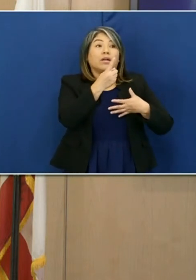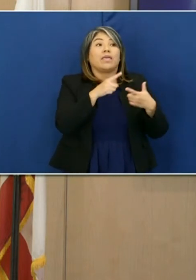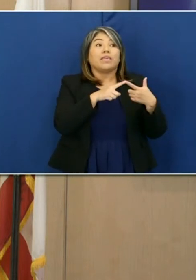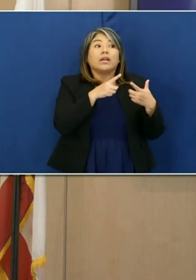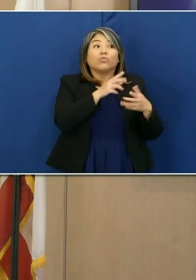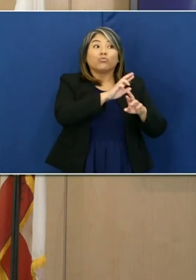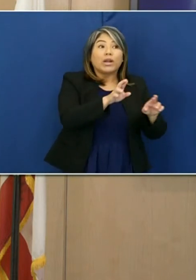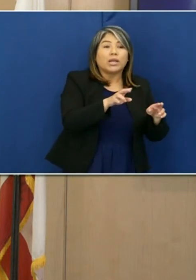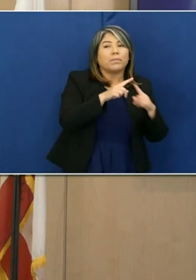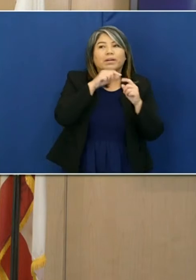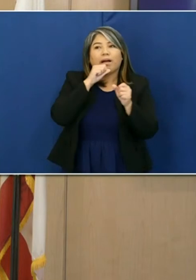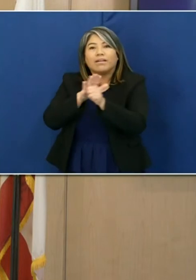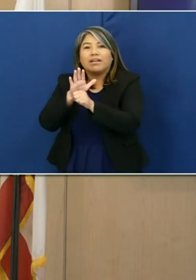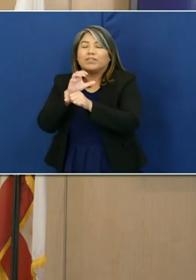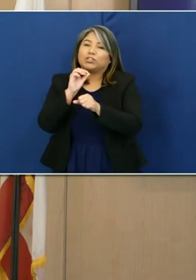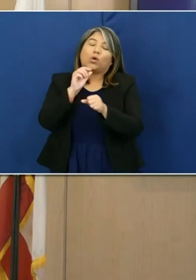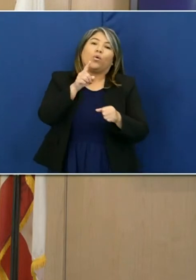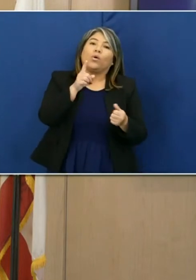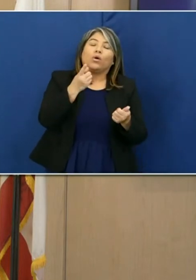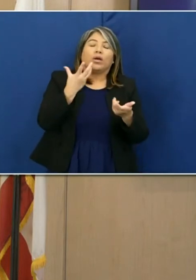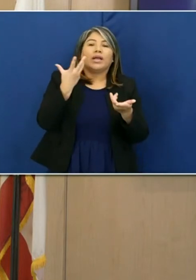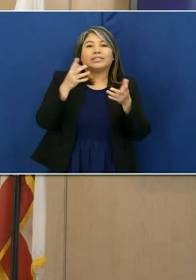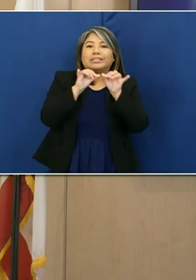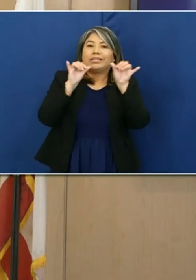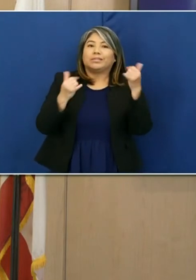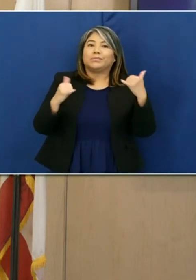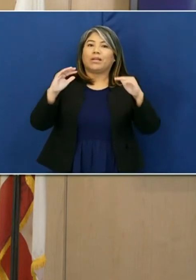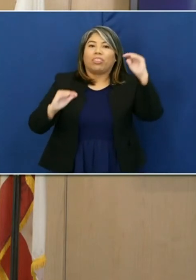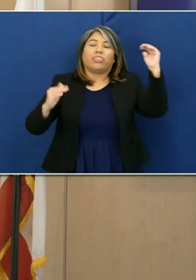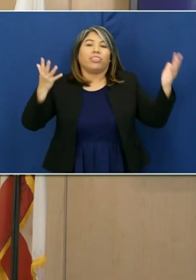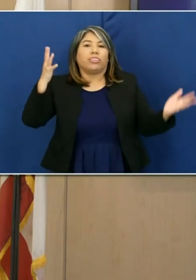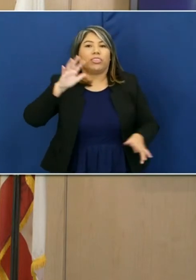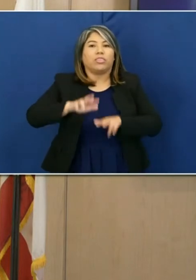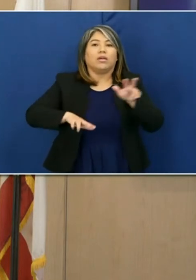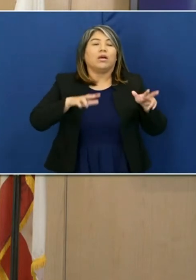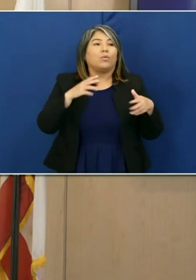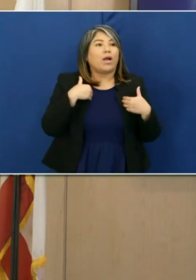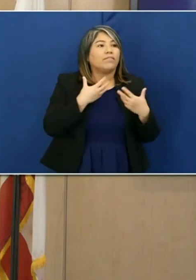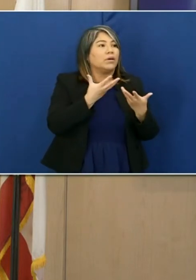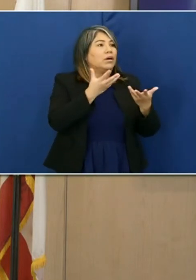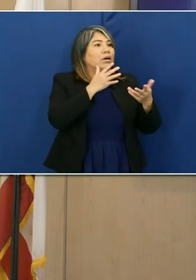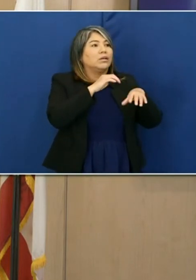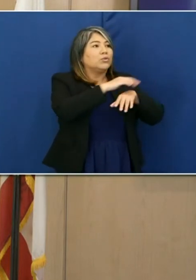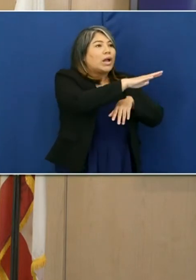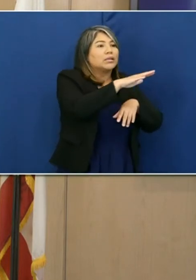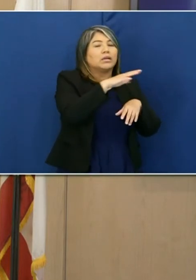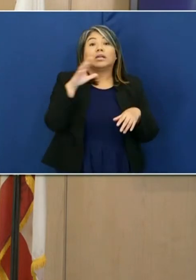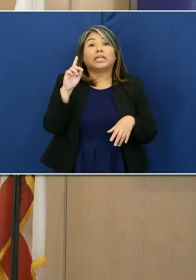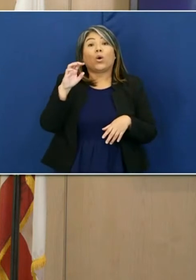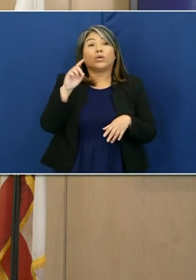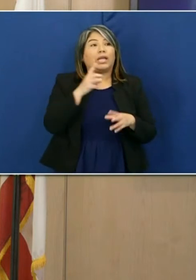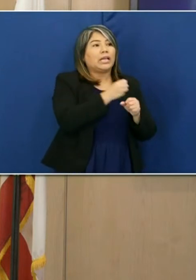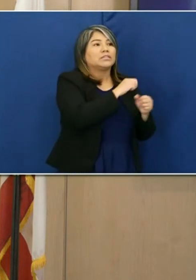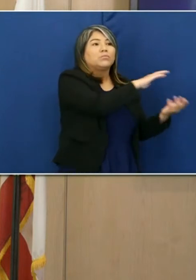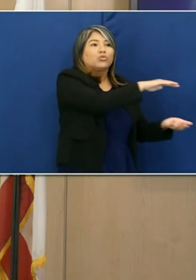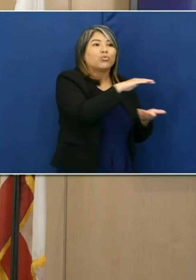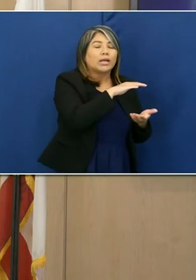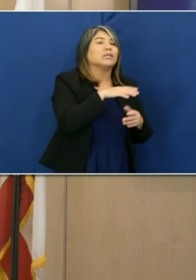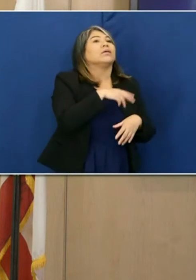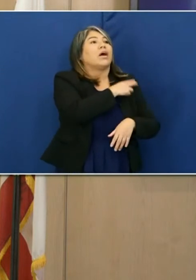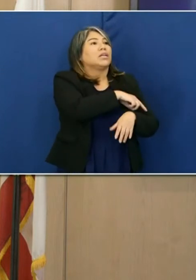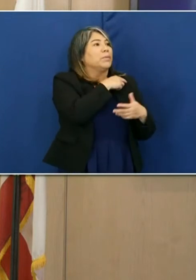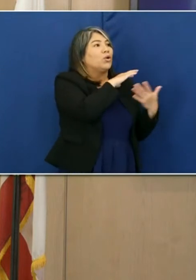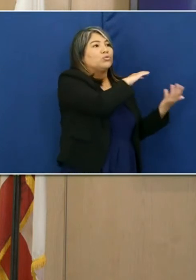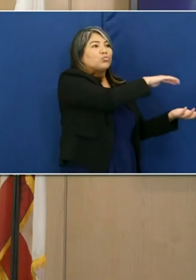And so again, it is a fairly disjointed system. We have a lot of entities, again, that get them direct. DoD gets them direct, CVS gets them direct, hospitals